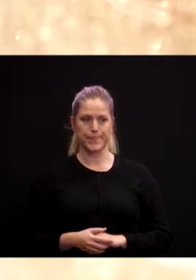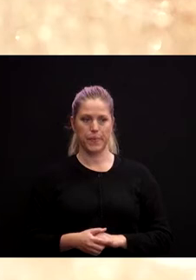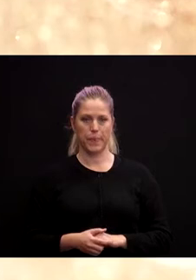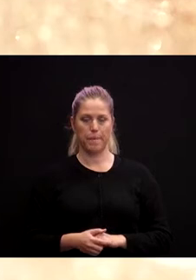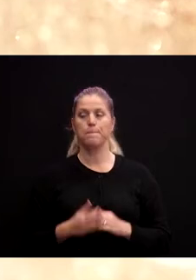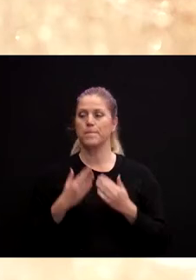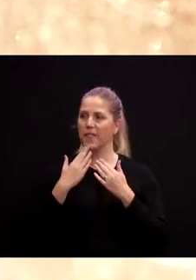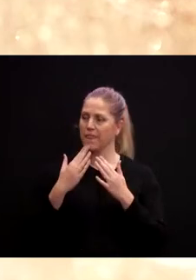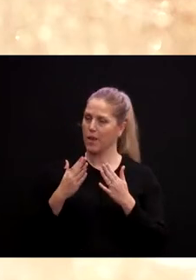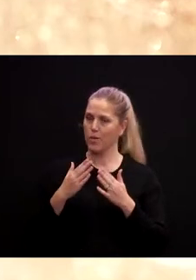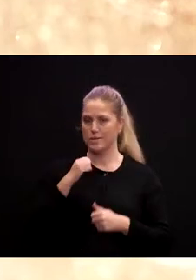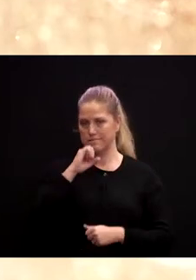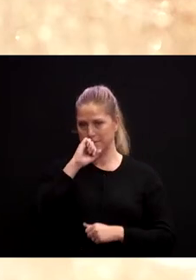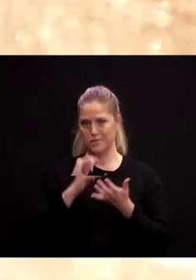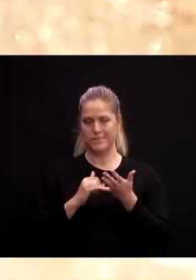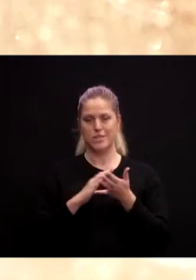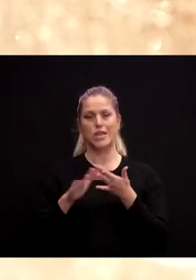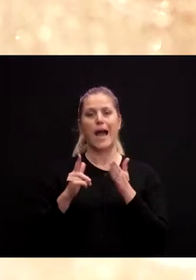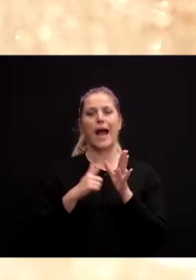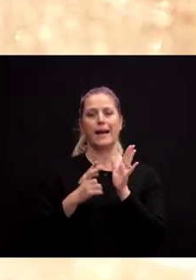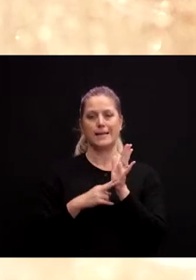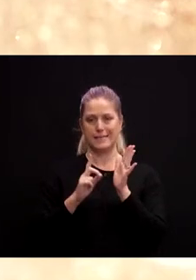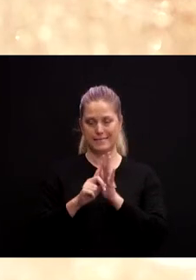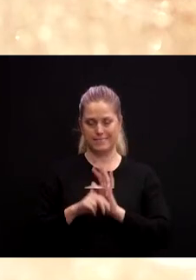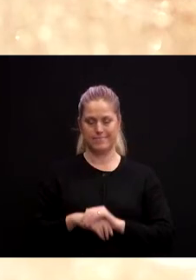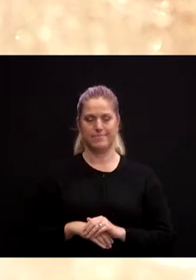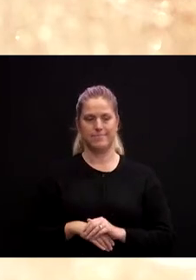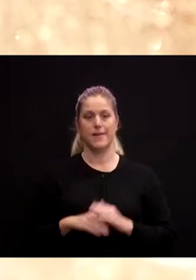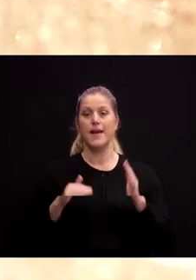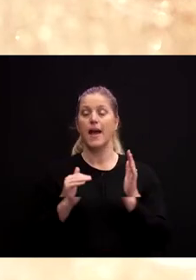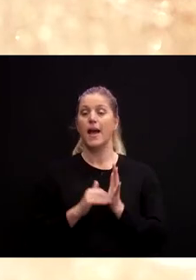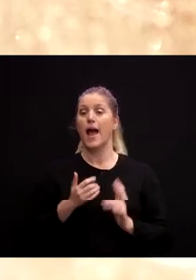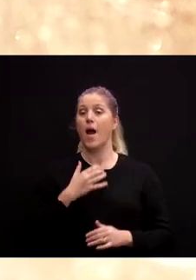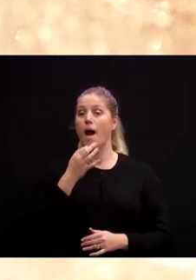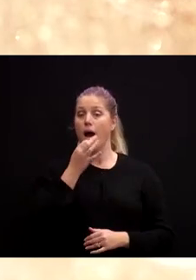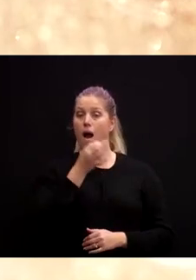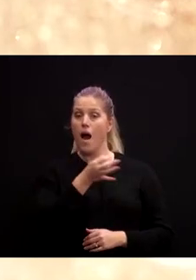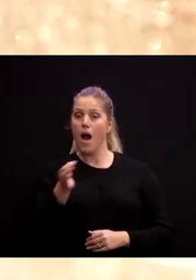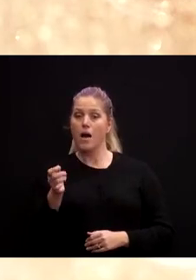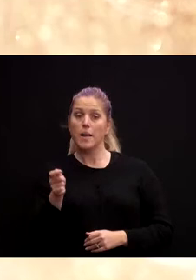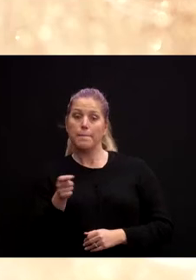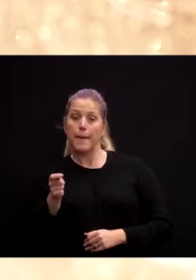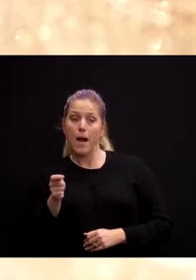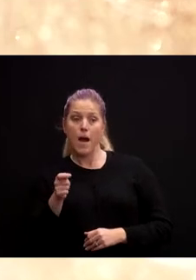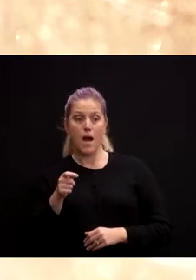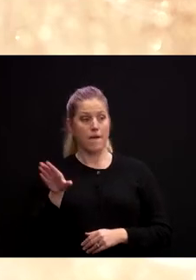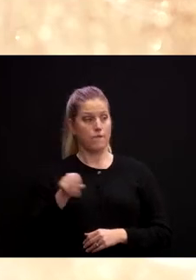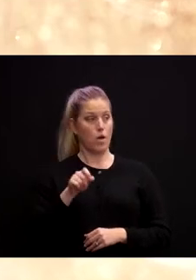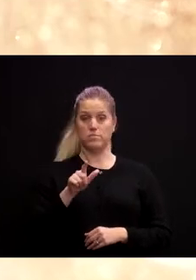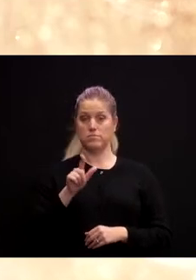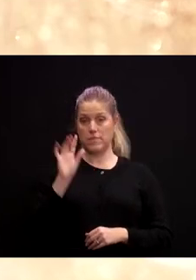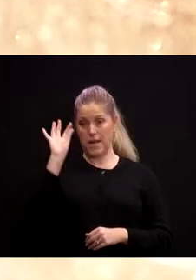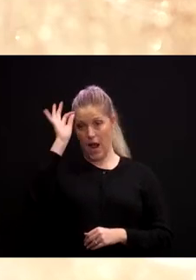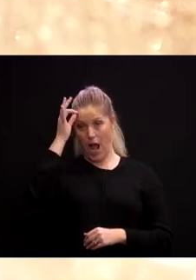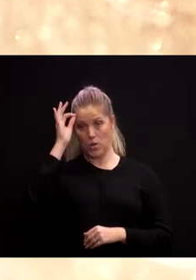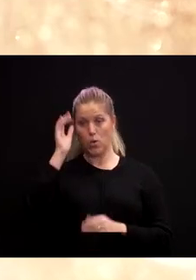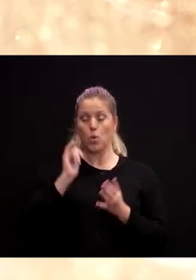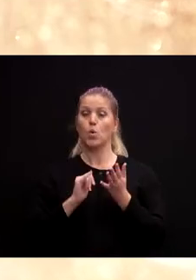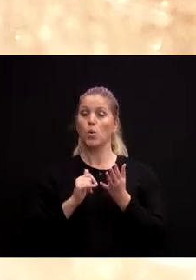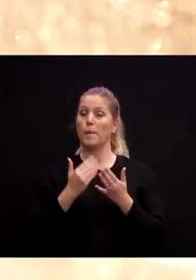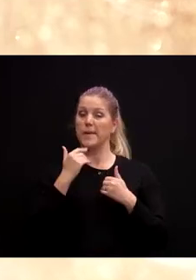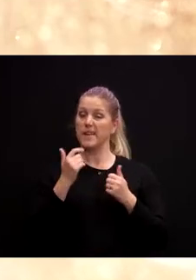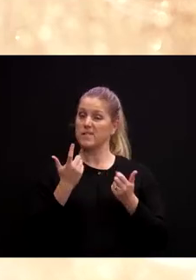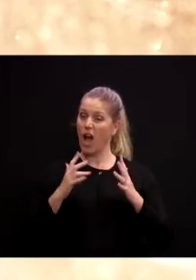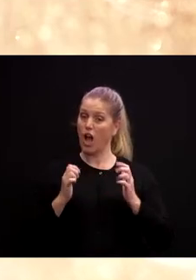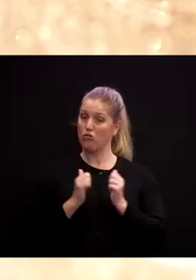Thank you, Bishop Shane. I now ask the members of the Plenary Council to show consent to the timetable and agenda for the day by raising a